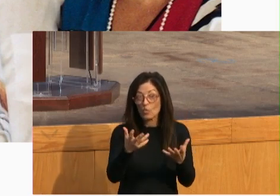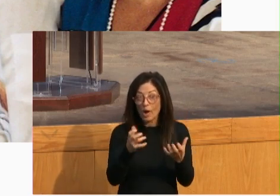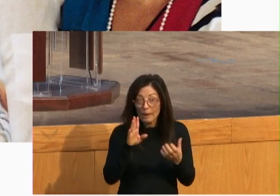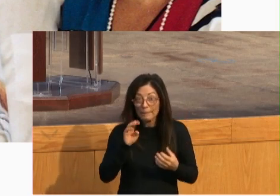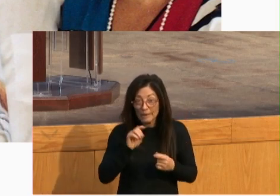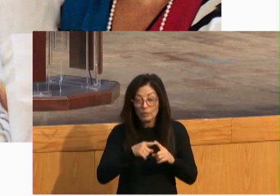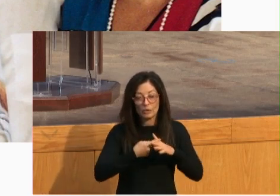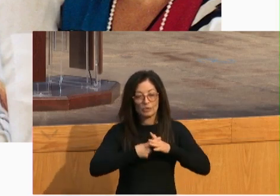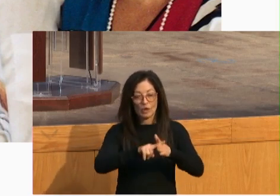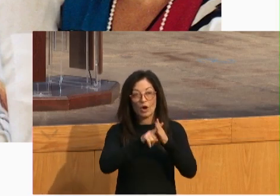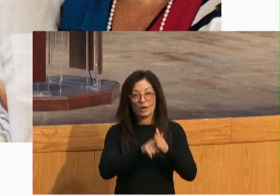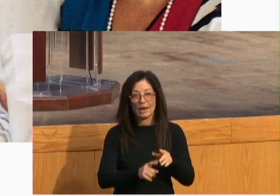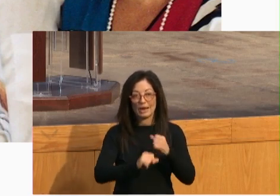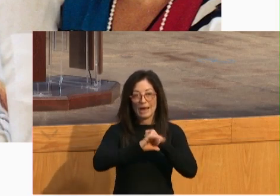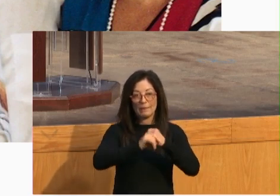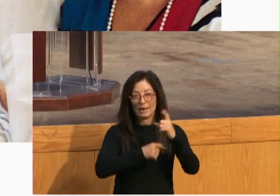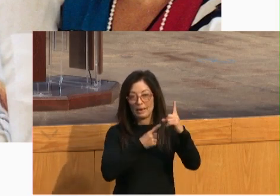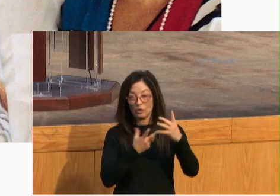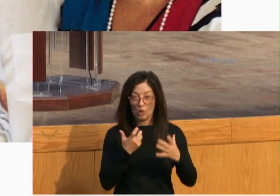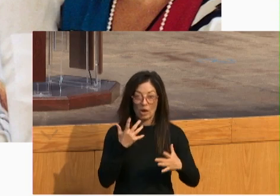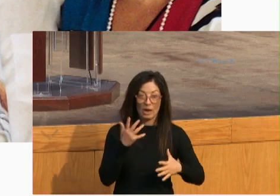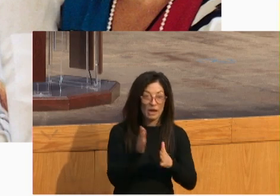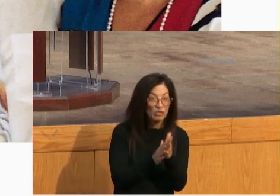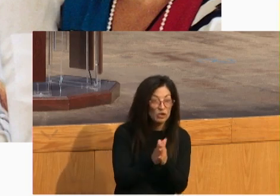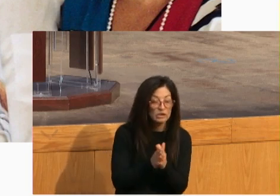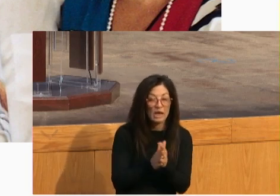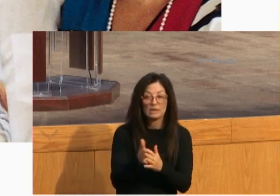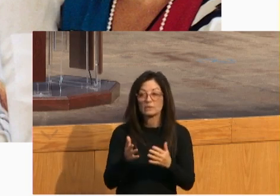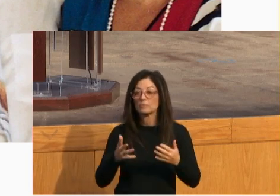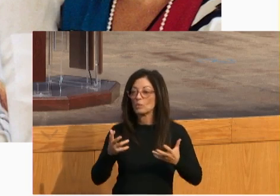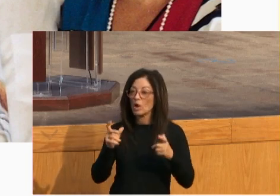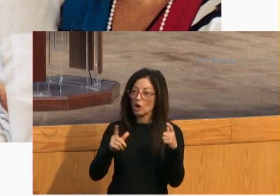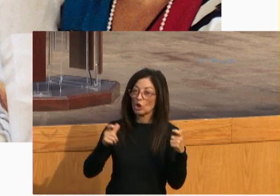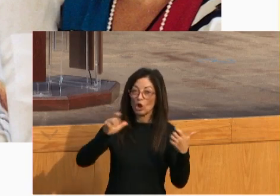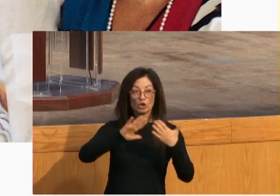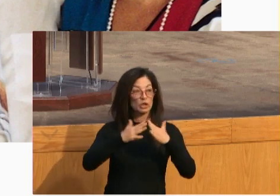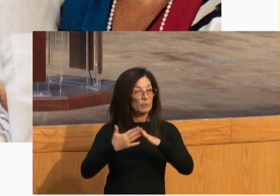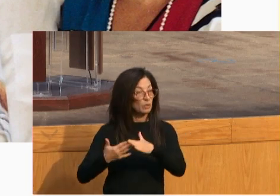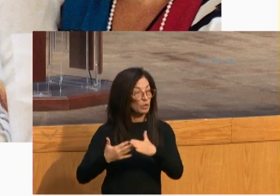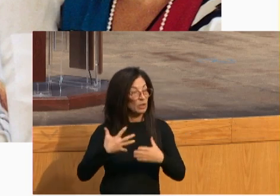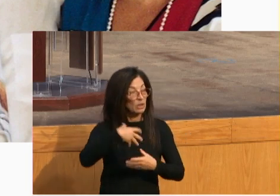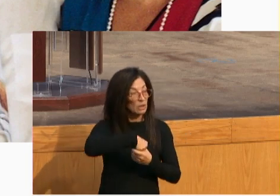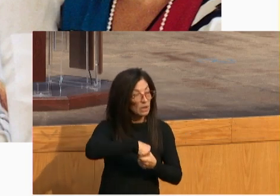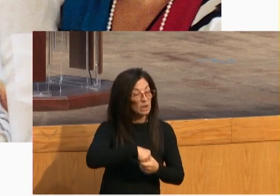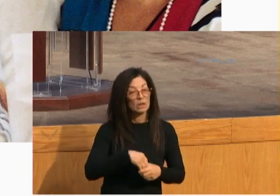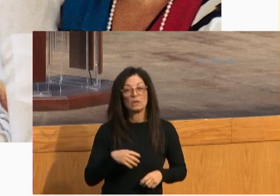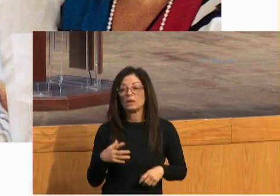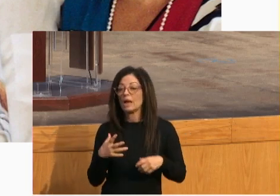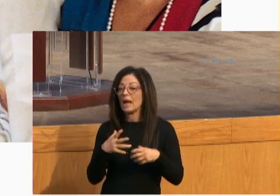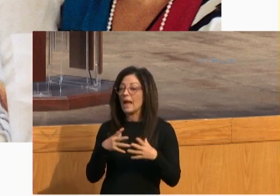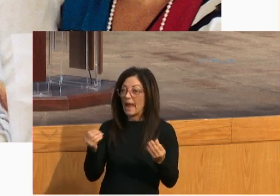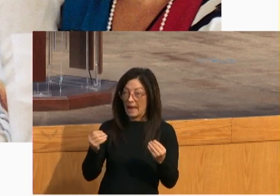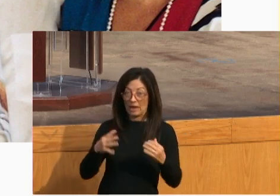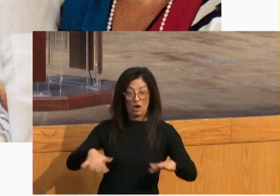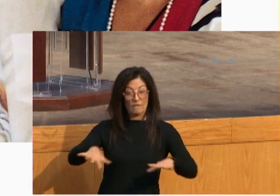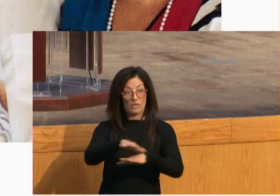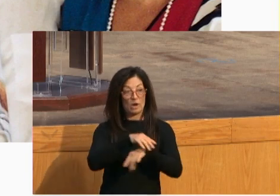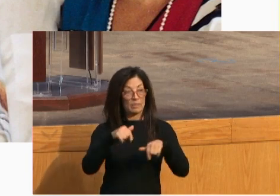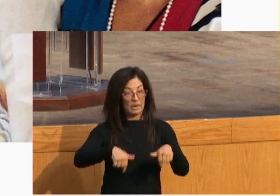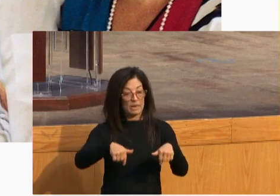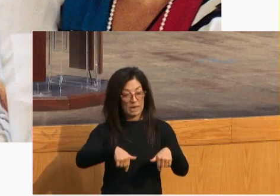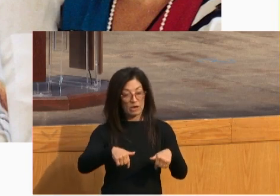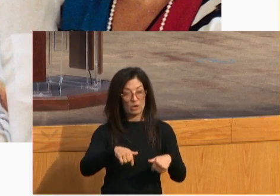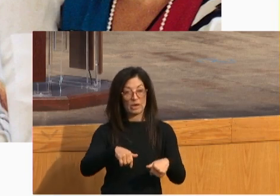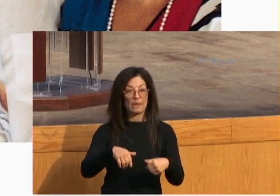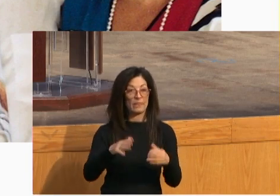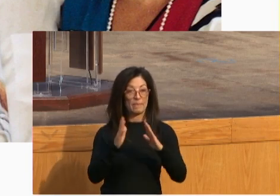kick off a campaign. You want enthusiasm, you want the larger community and our environment here in the metro